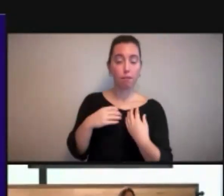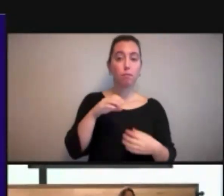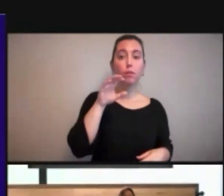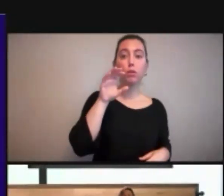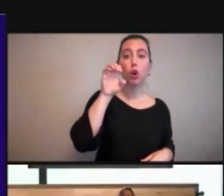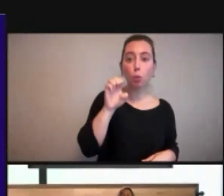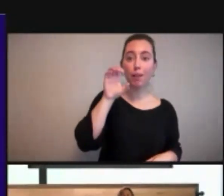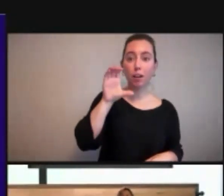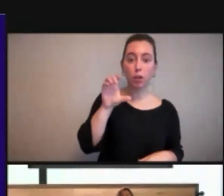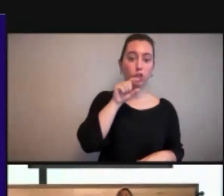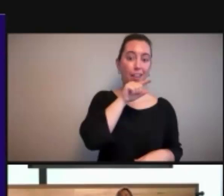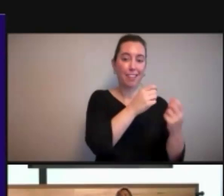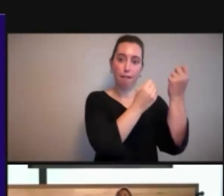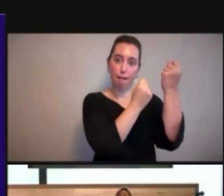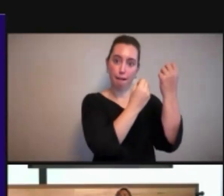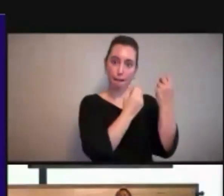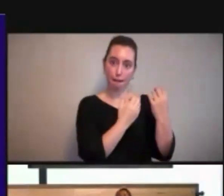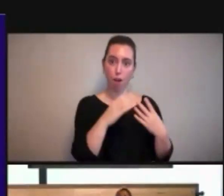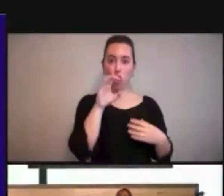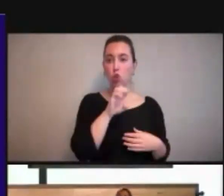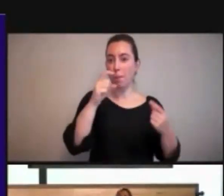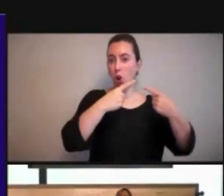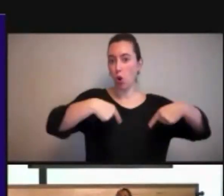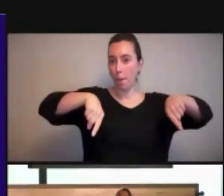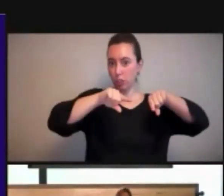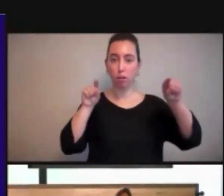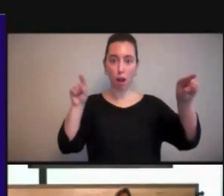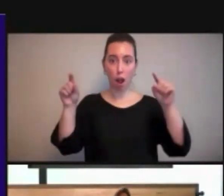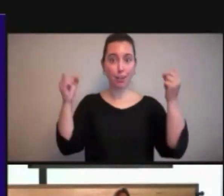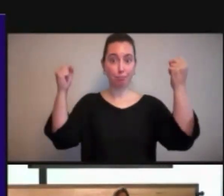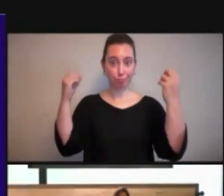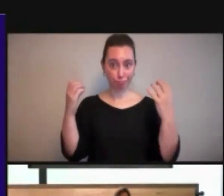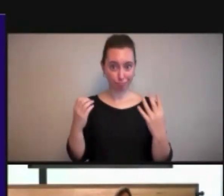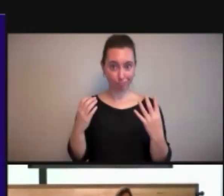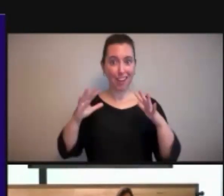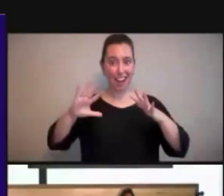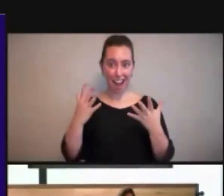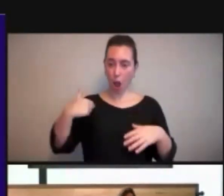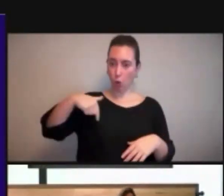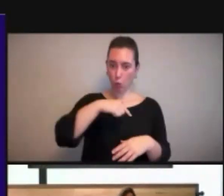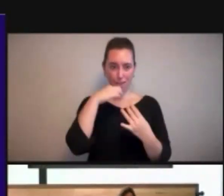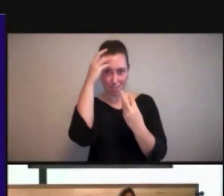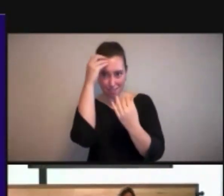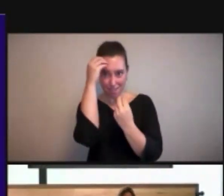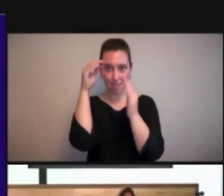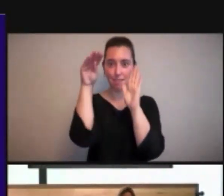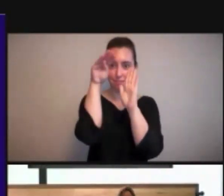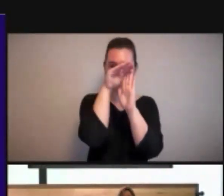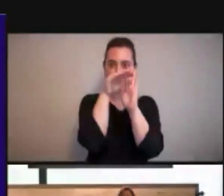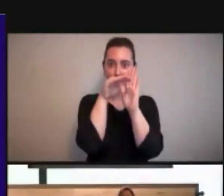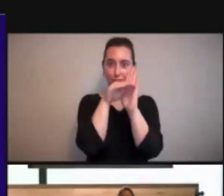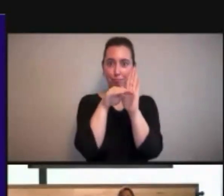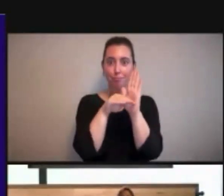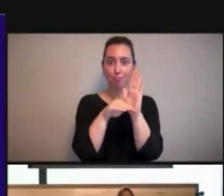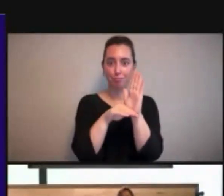also supporting this event every year. And therefore, we have put together a program where